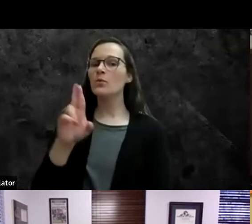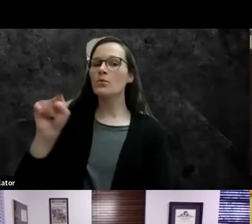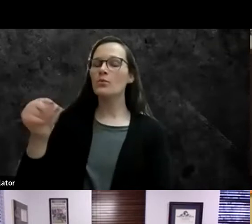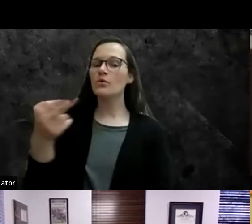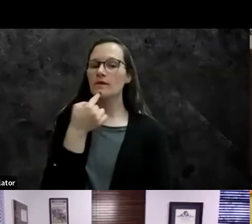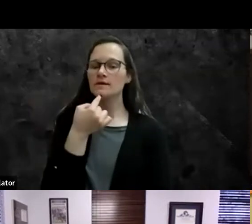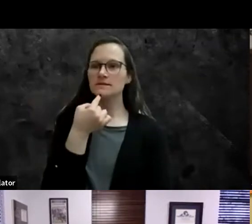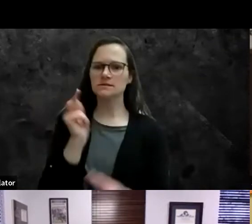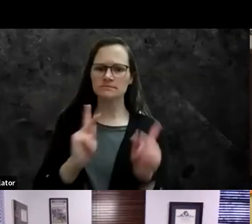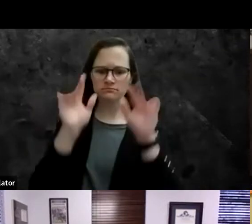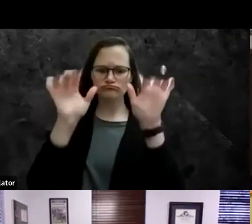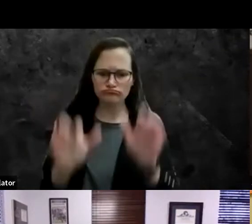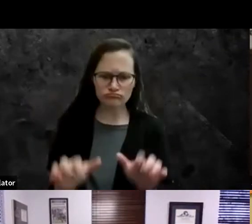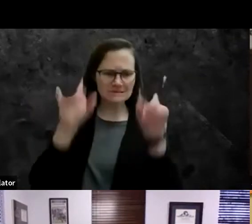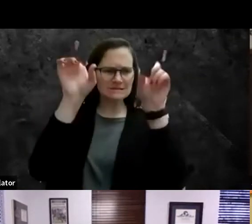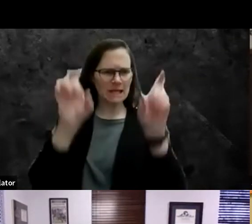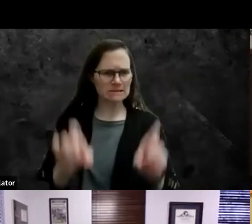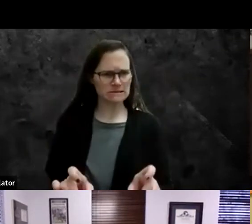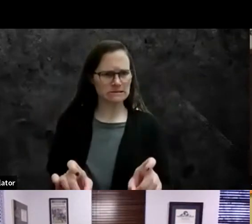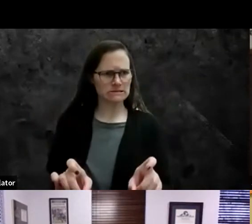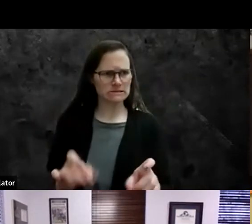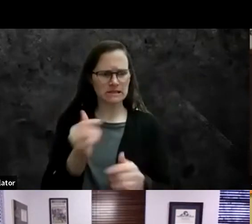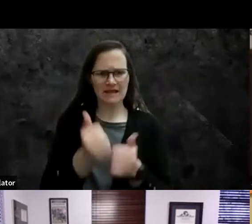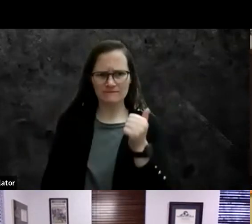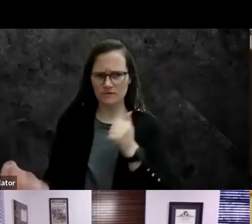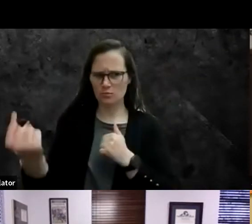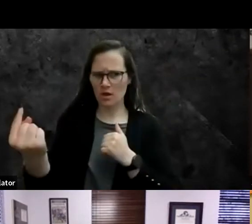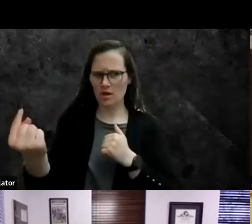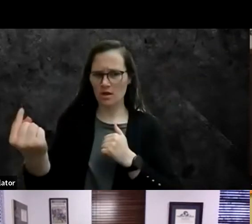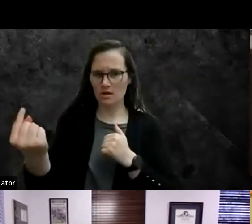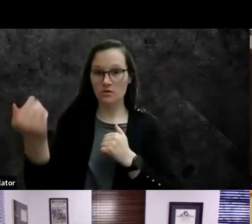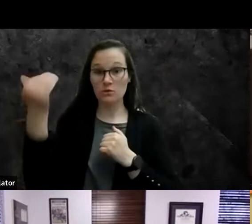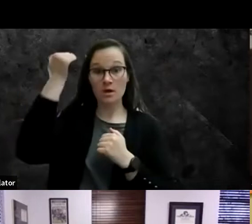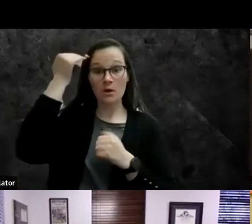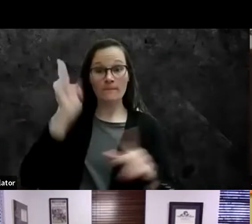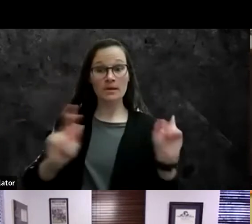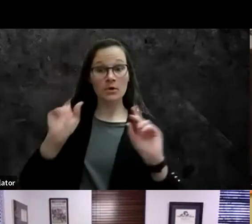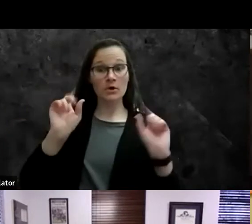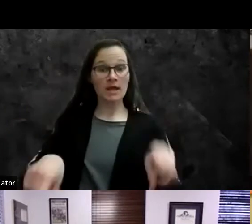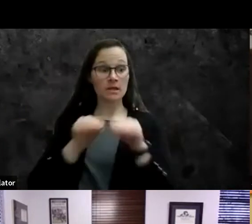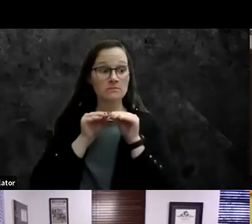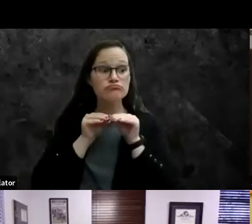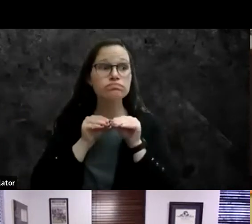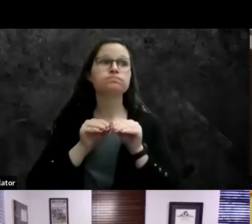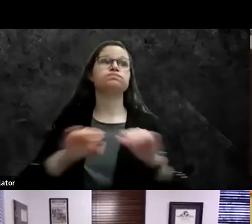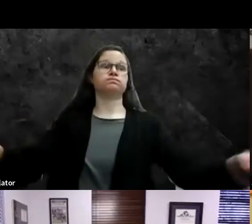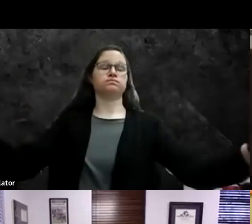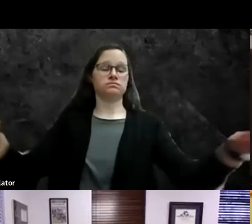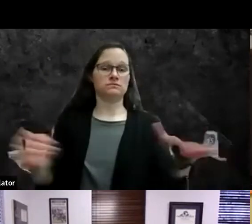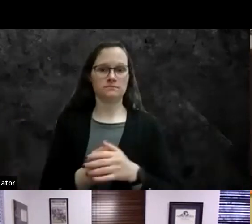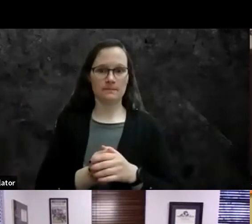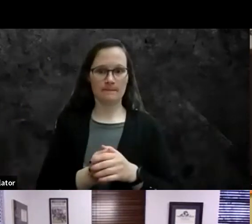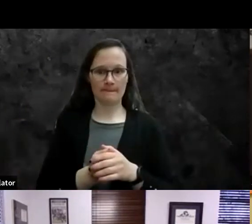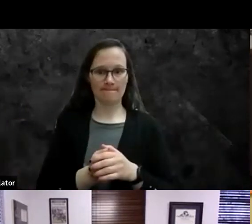ask us, well, what about testing everybody, even because we know that people can be spreading it. The resources